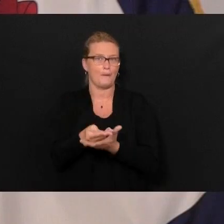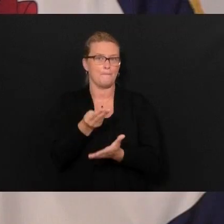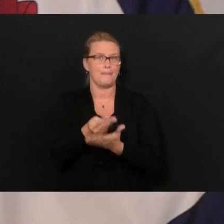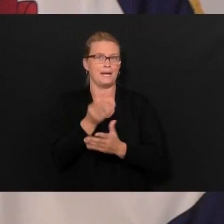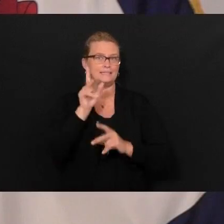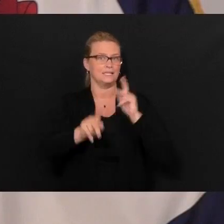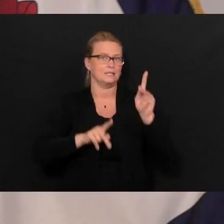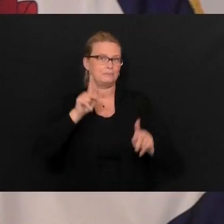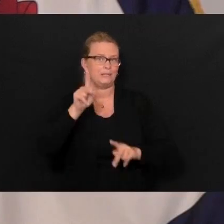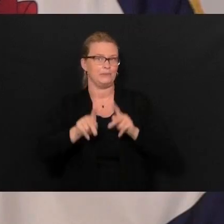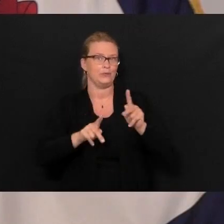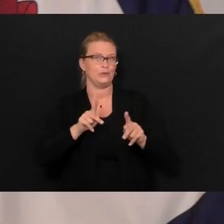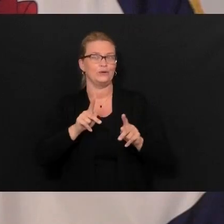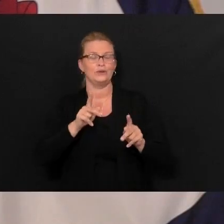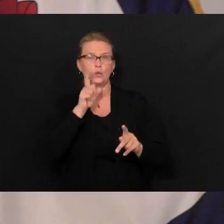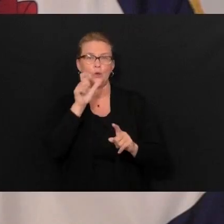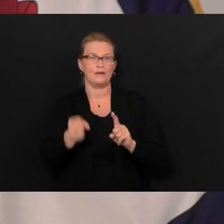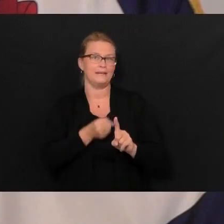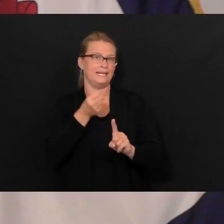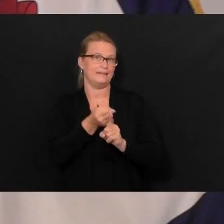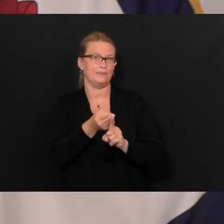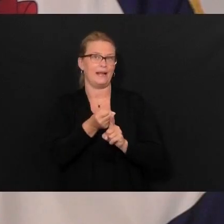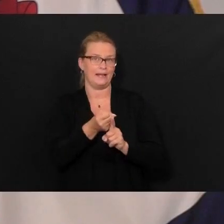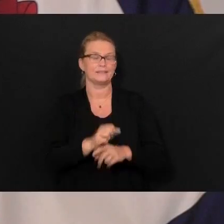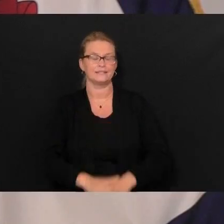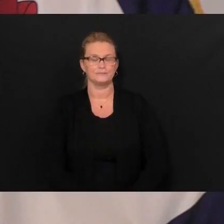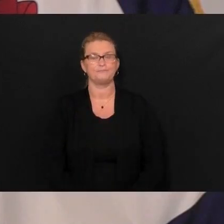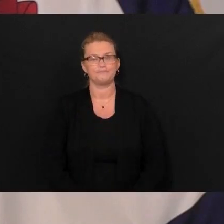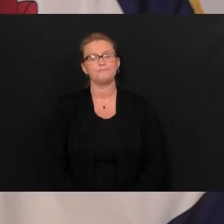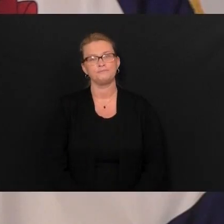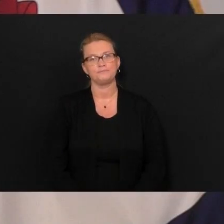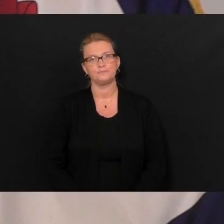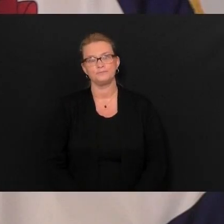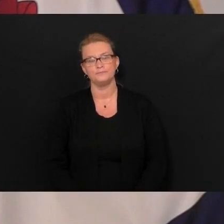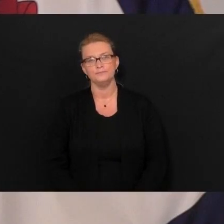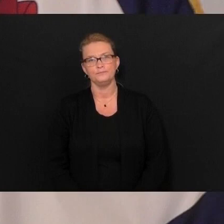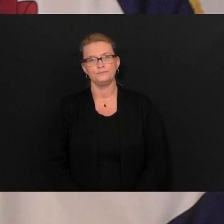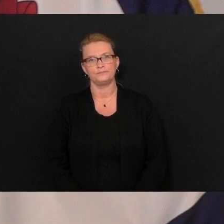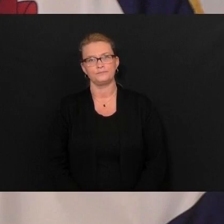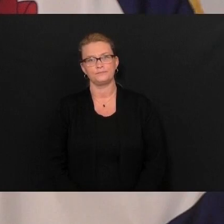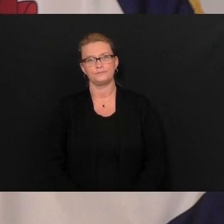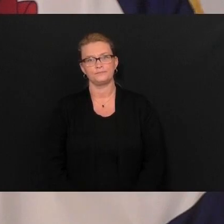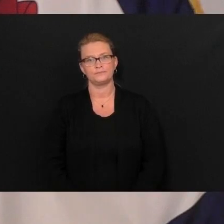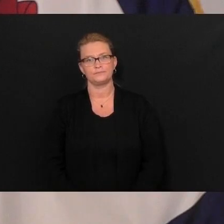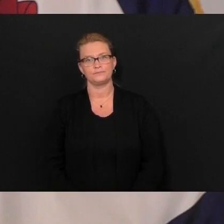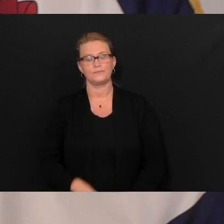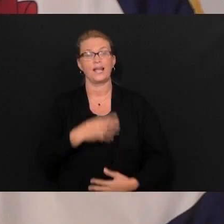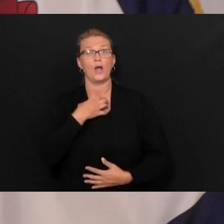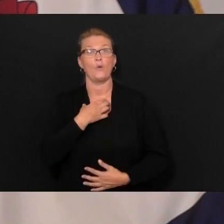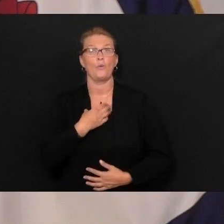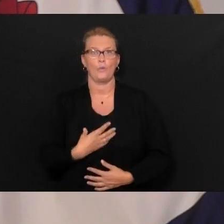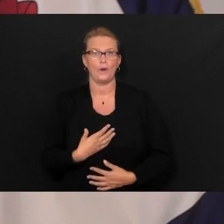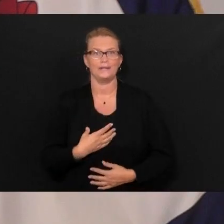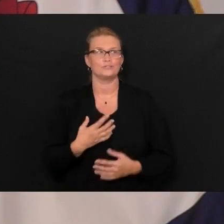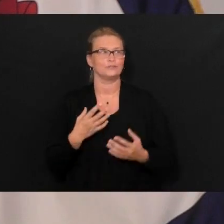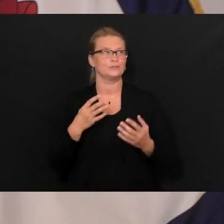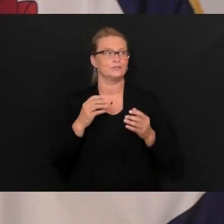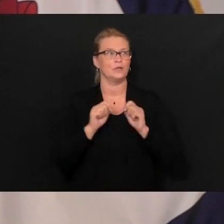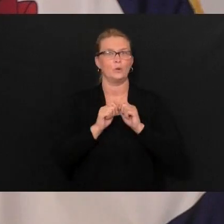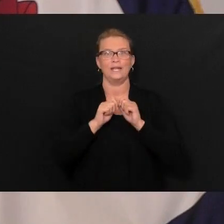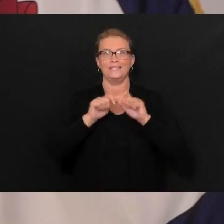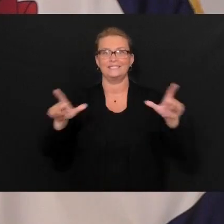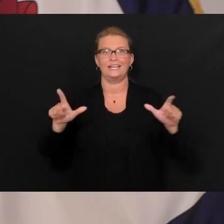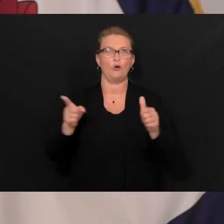our people that have been impacted the worst in this and lost their jobs. And I wish to goodness we could have just sent it out on